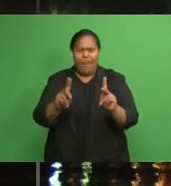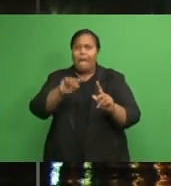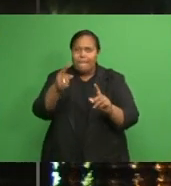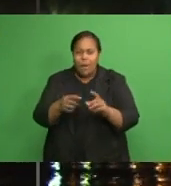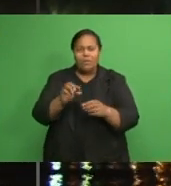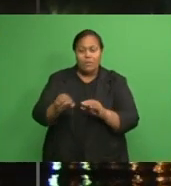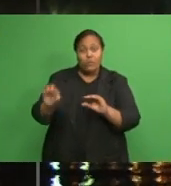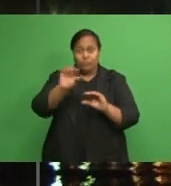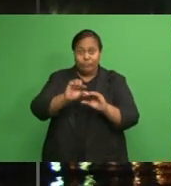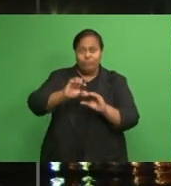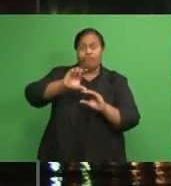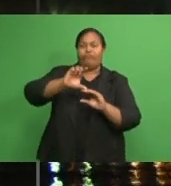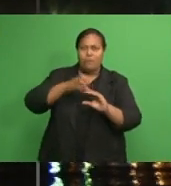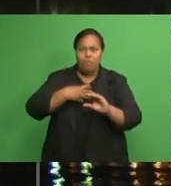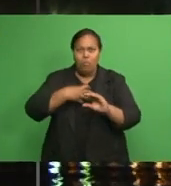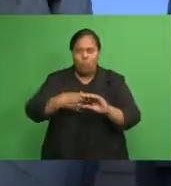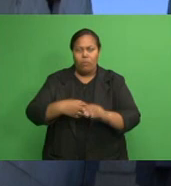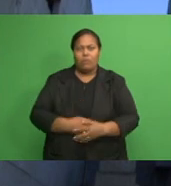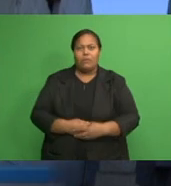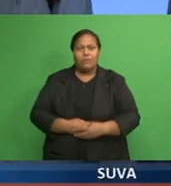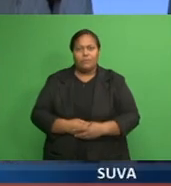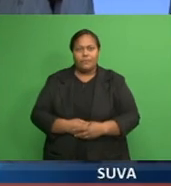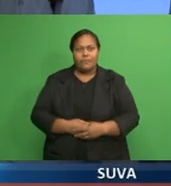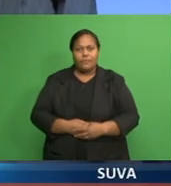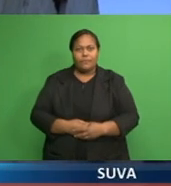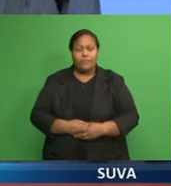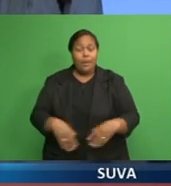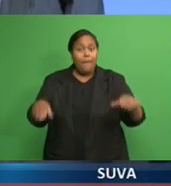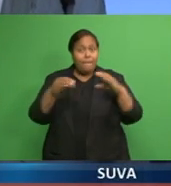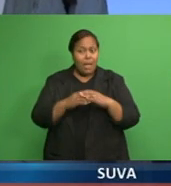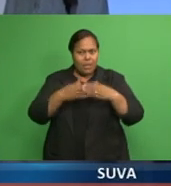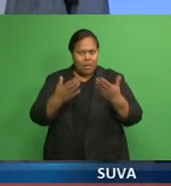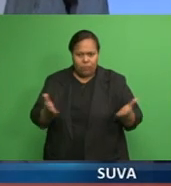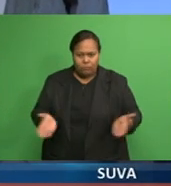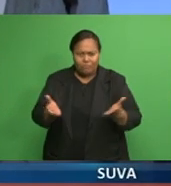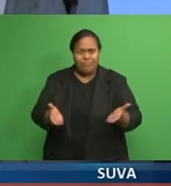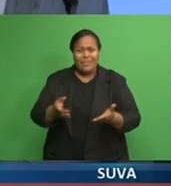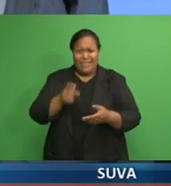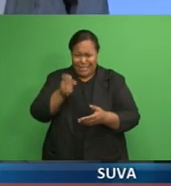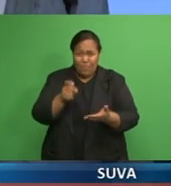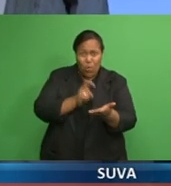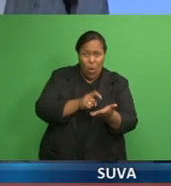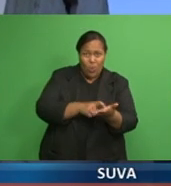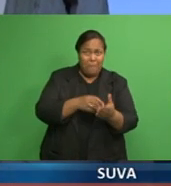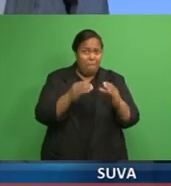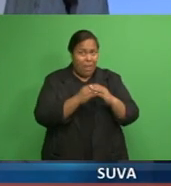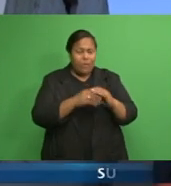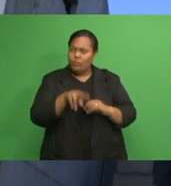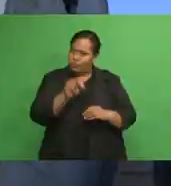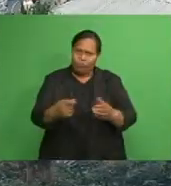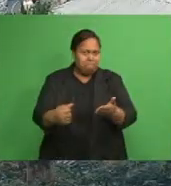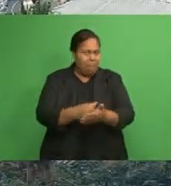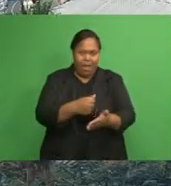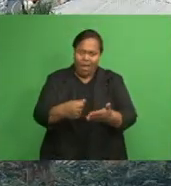accrue. Koroi Tandulala reports. Banks are urging customers who can to continue their loan repayments because interest has